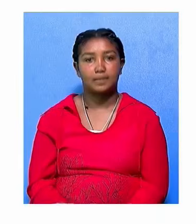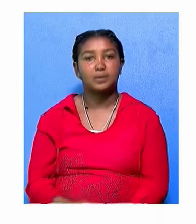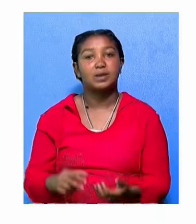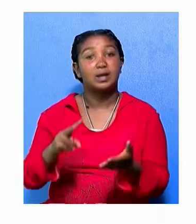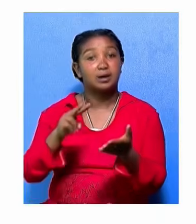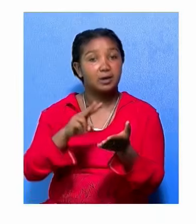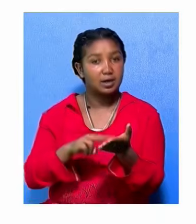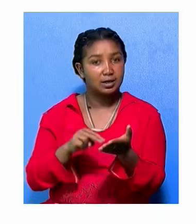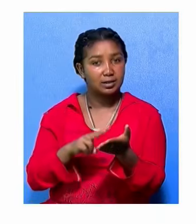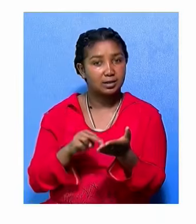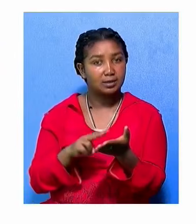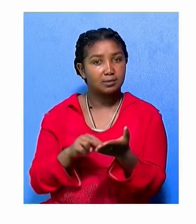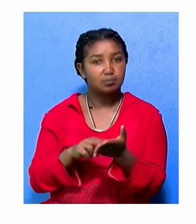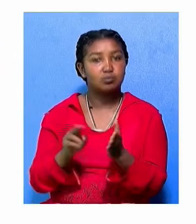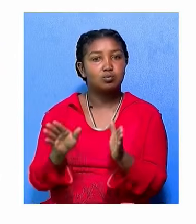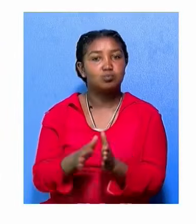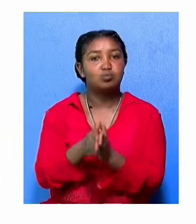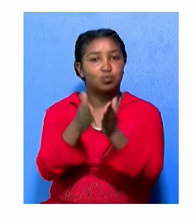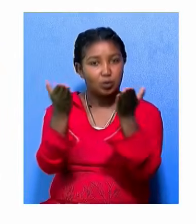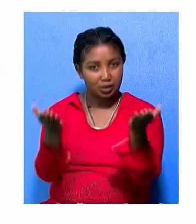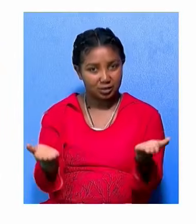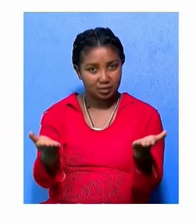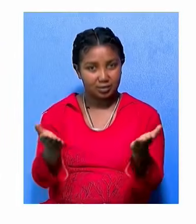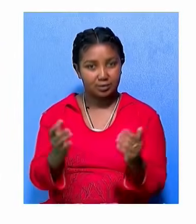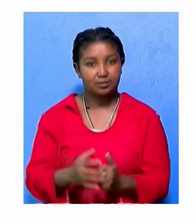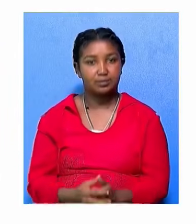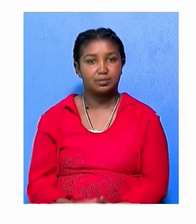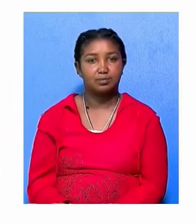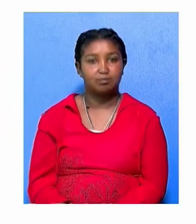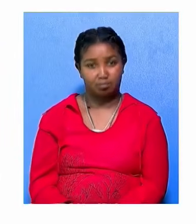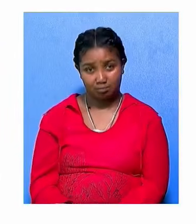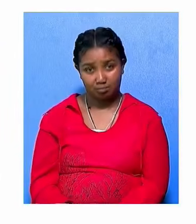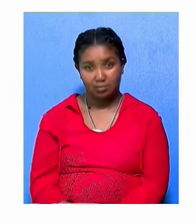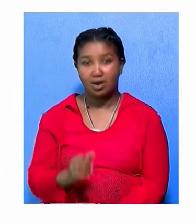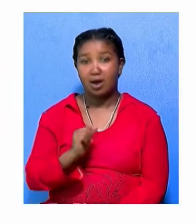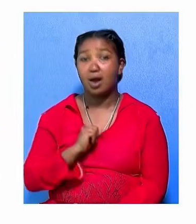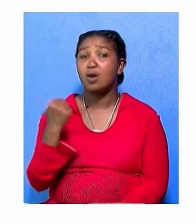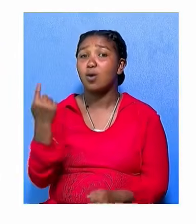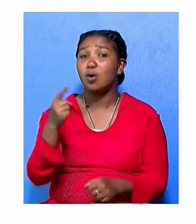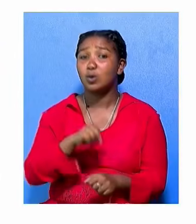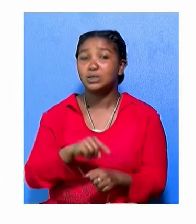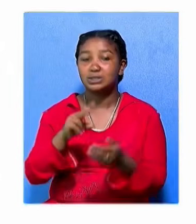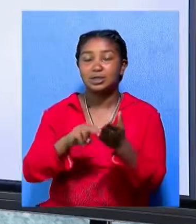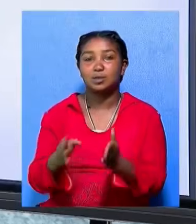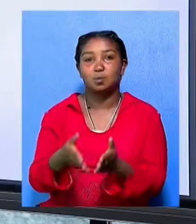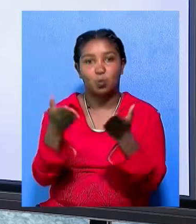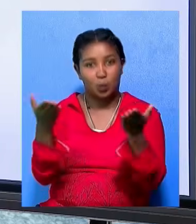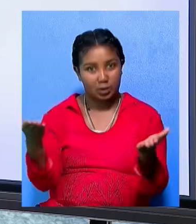read book. Come on, I always read book.